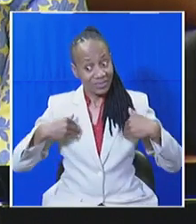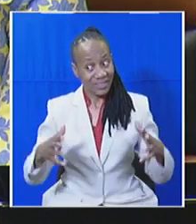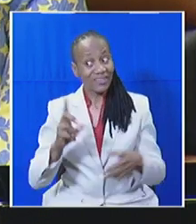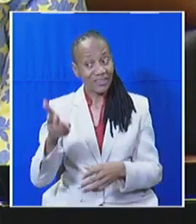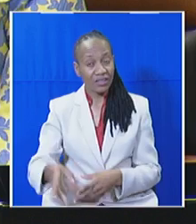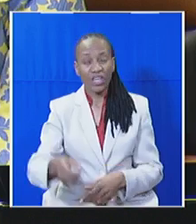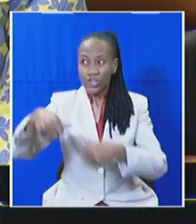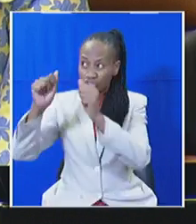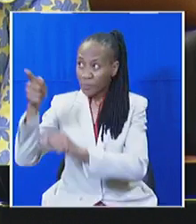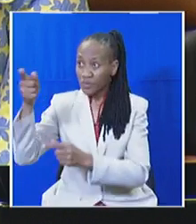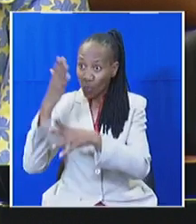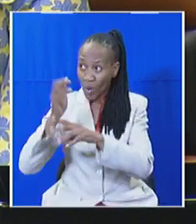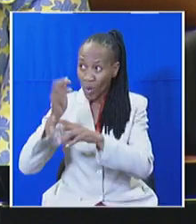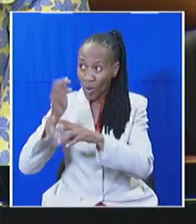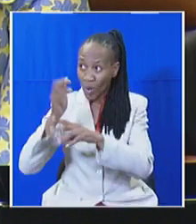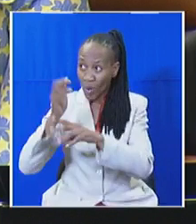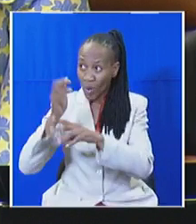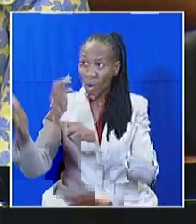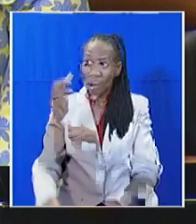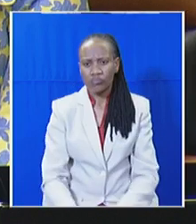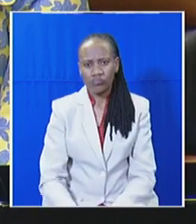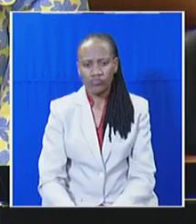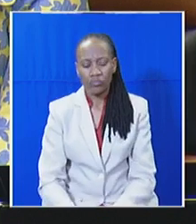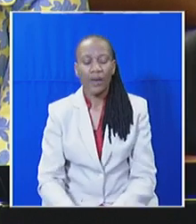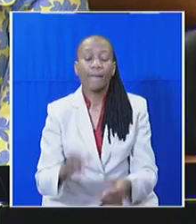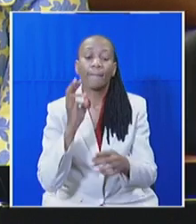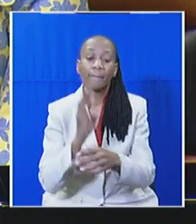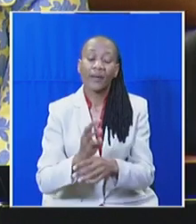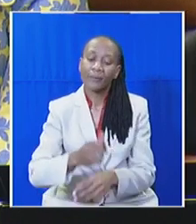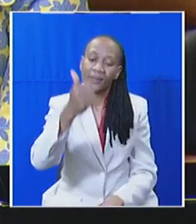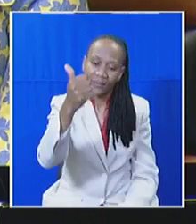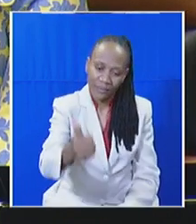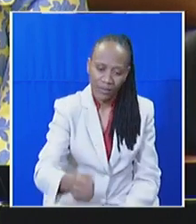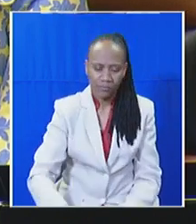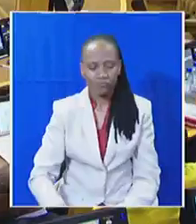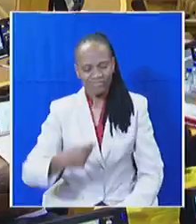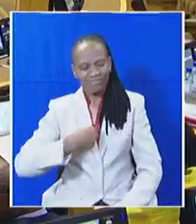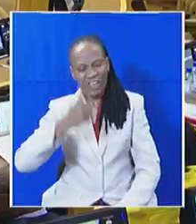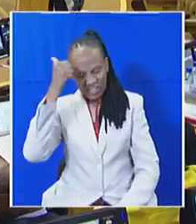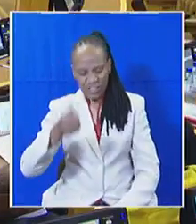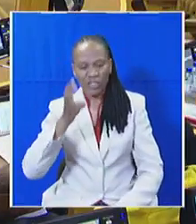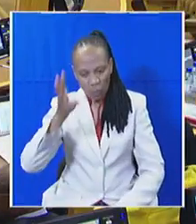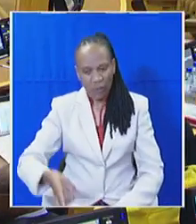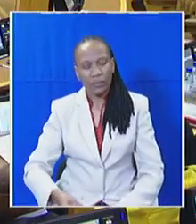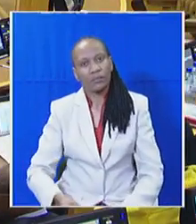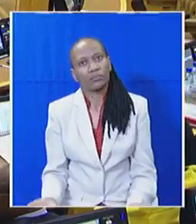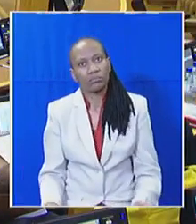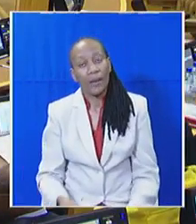sihlalo. Awuhlale phansi. Ngizohlala akadrowe lento ayishoyo.